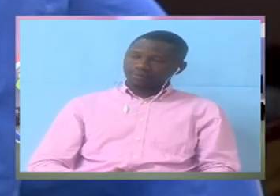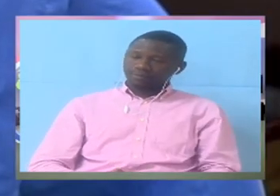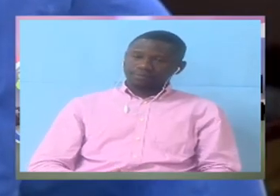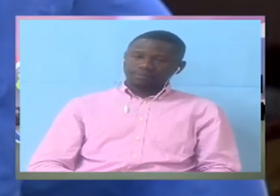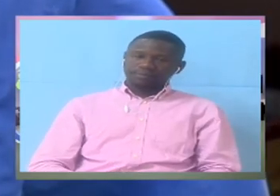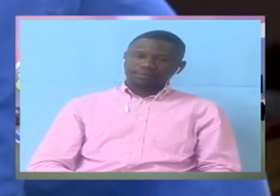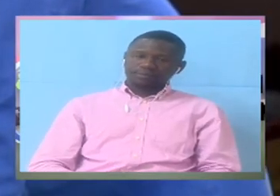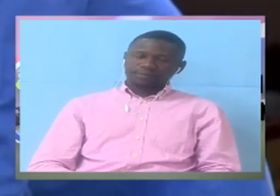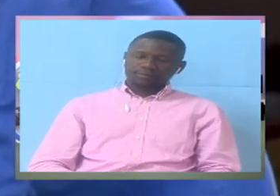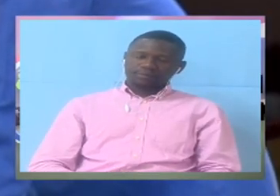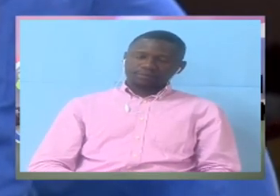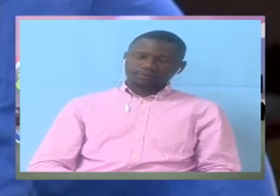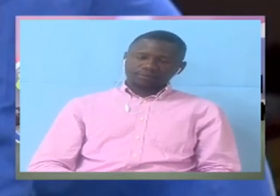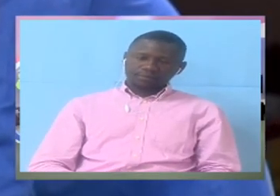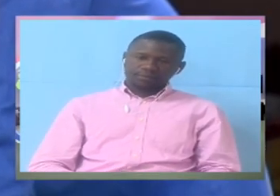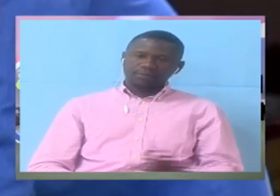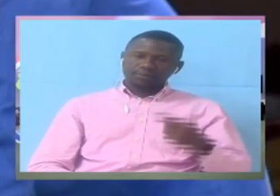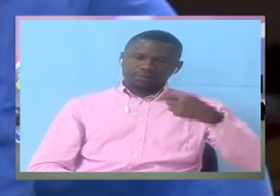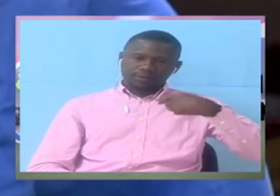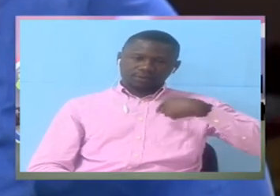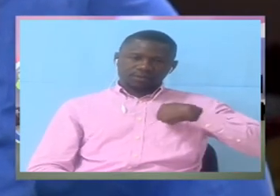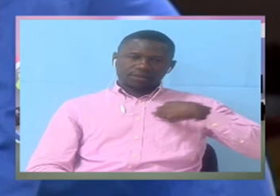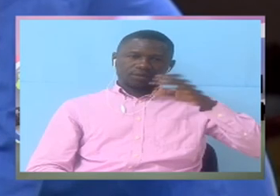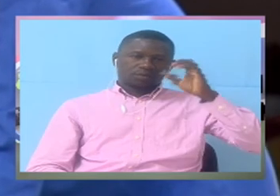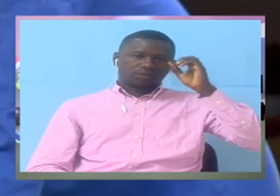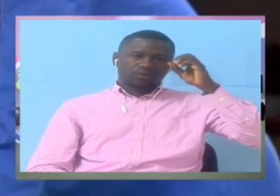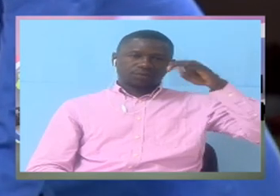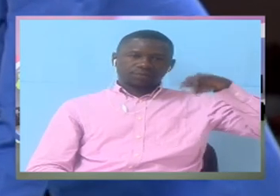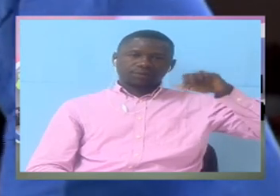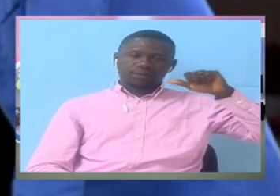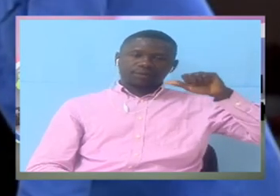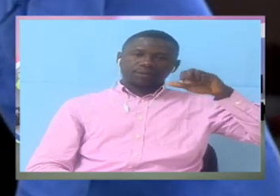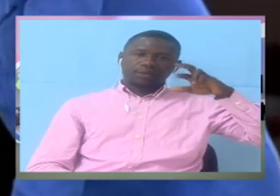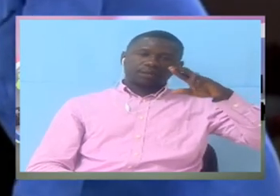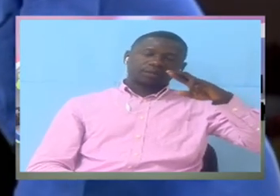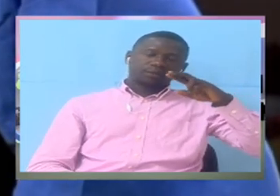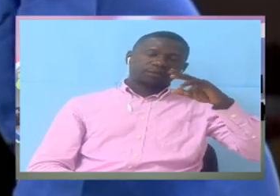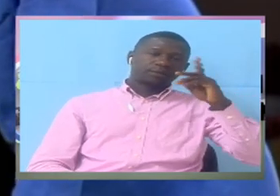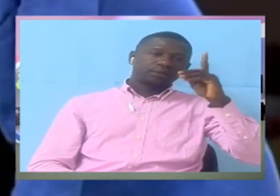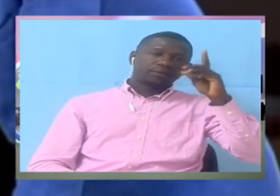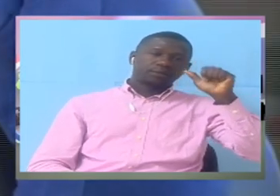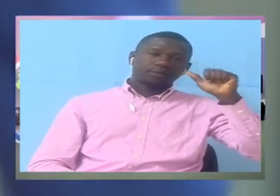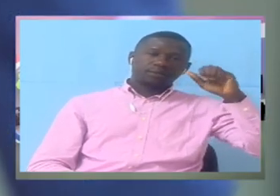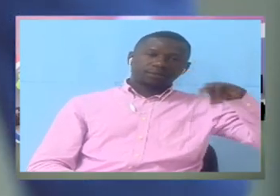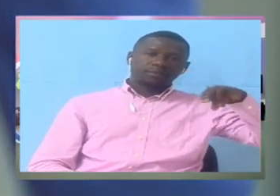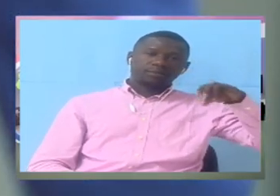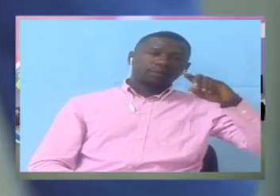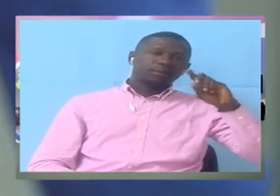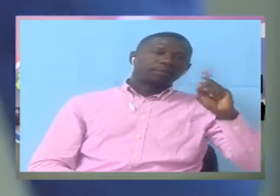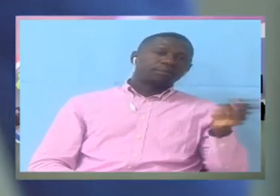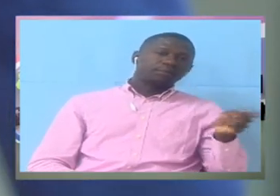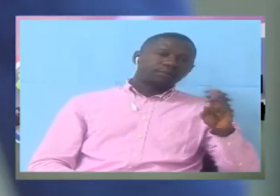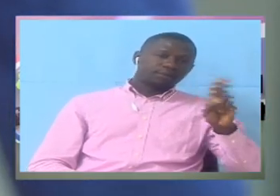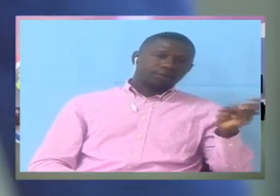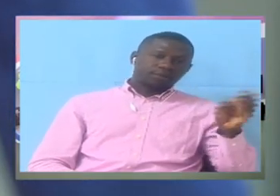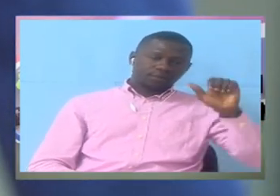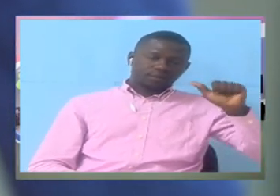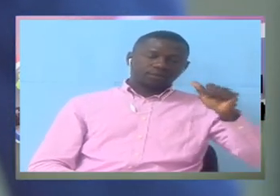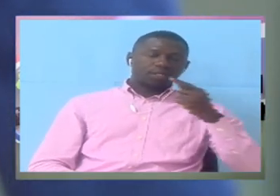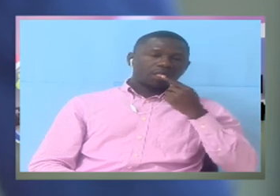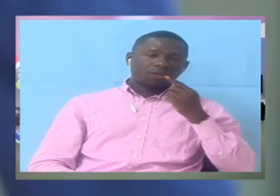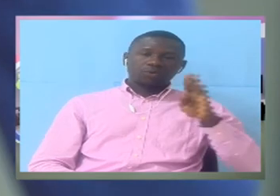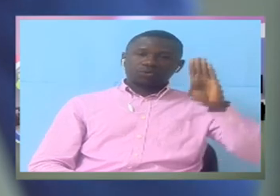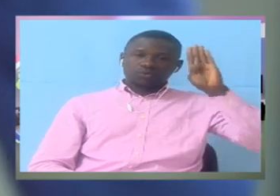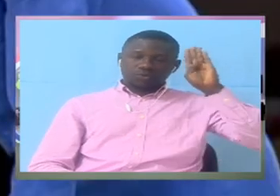Aye, Omar Dampha. Nte Omar Dampha. Nte Omar Dampha. Do swear. Mbenkali lako. Mbenkali lako. I'll speak the truth. Mbetonyale